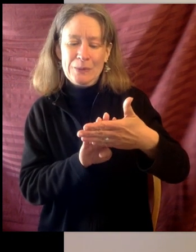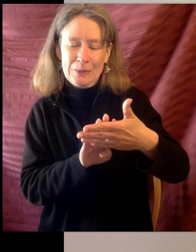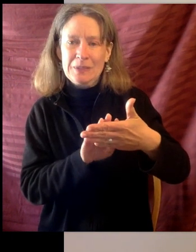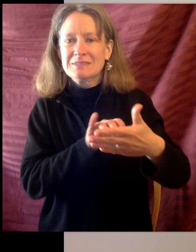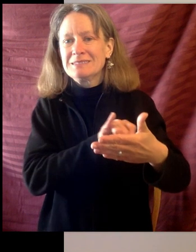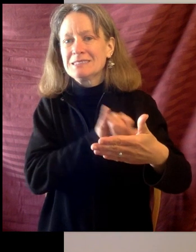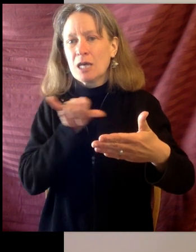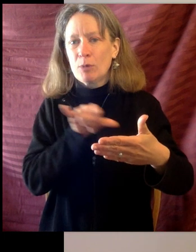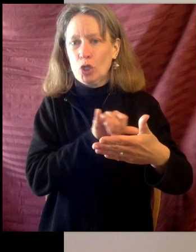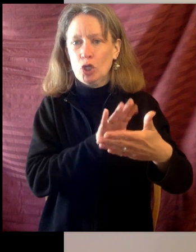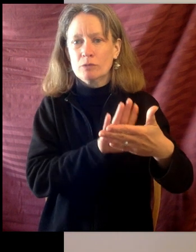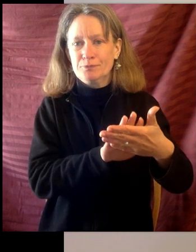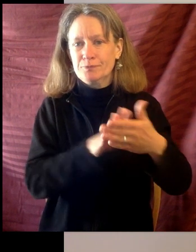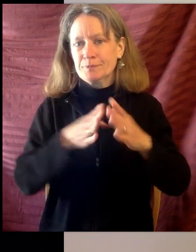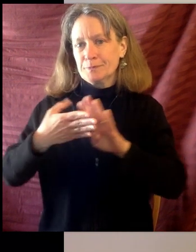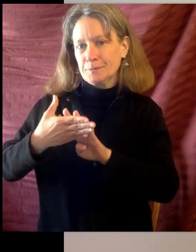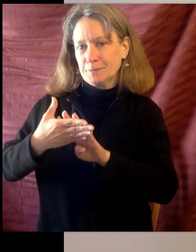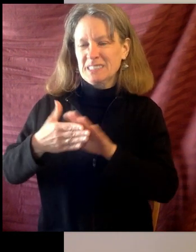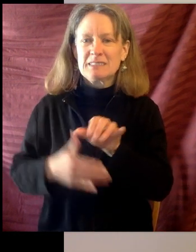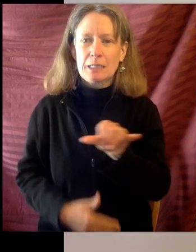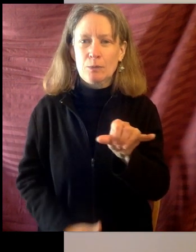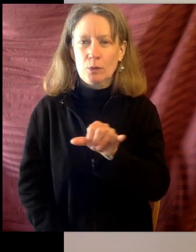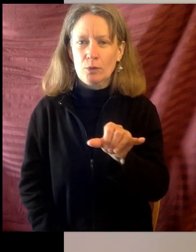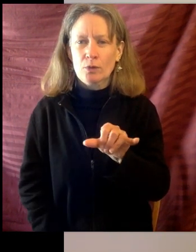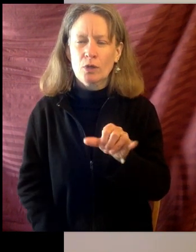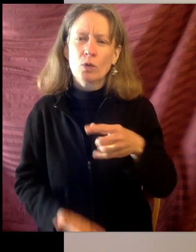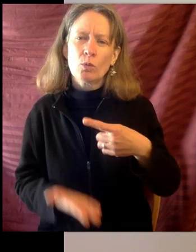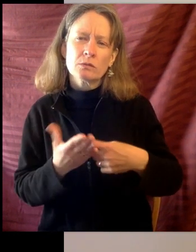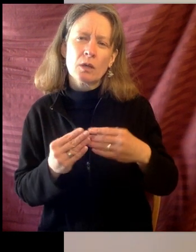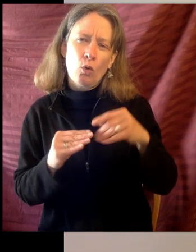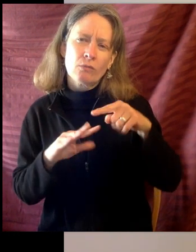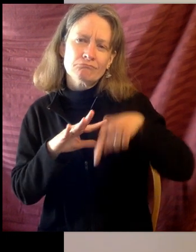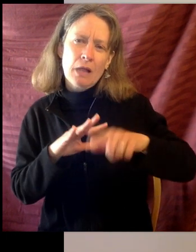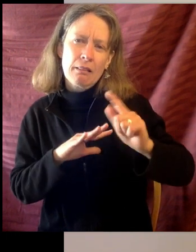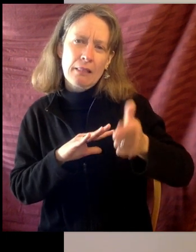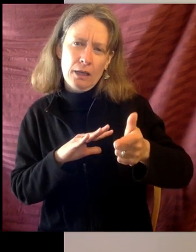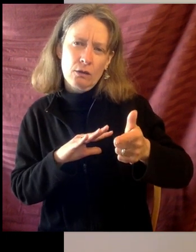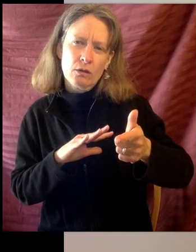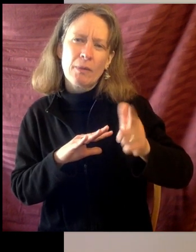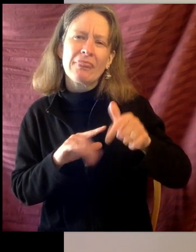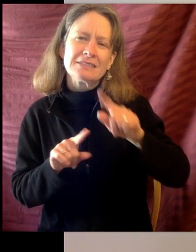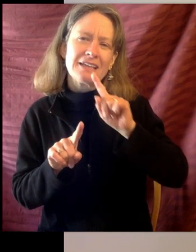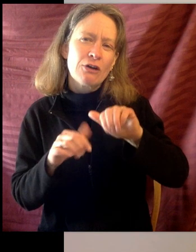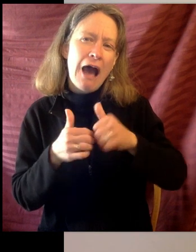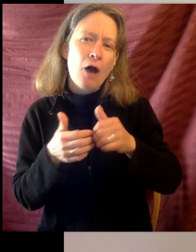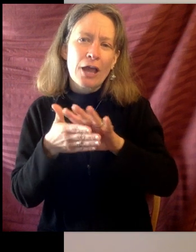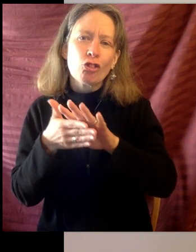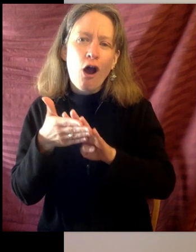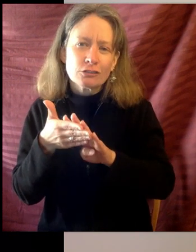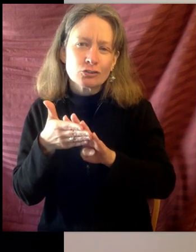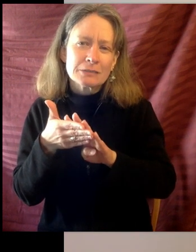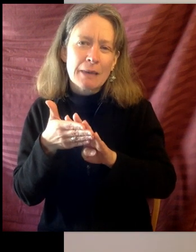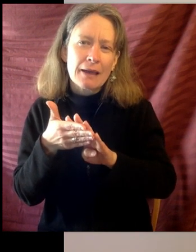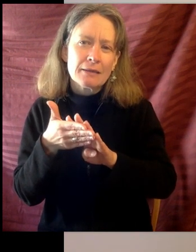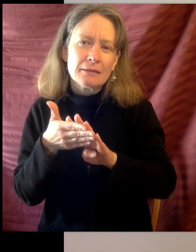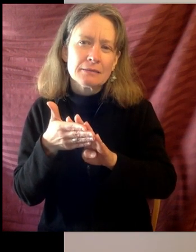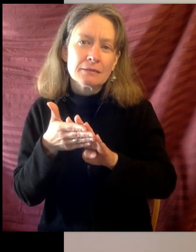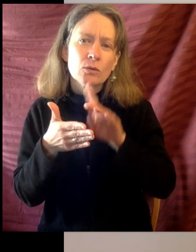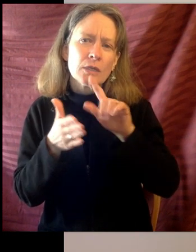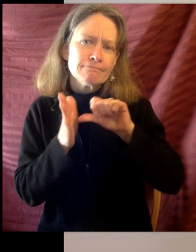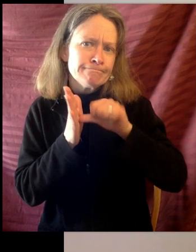talk about that more later, but that's the answer to how they lost their spines. But what I want to emphasize to you